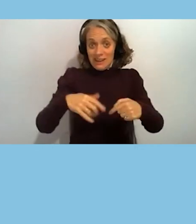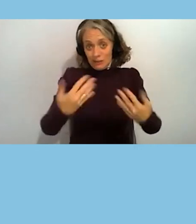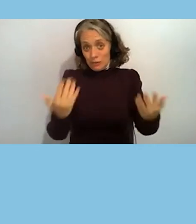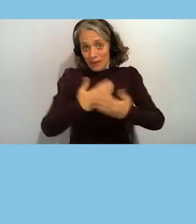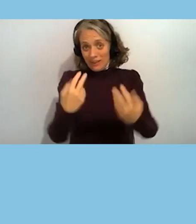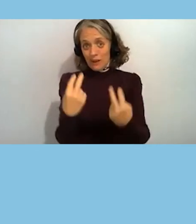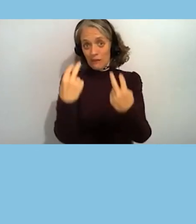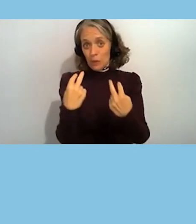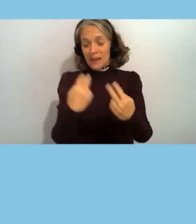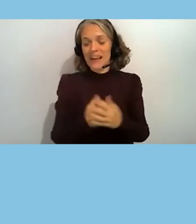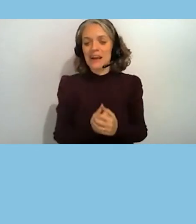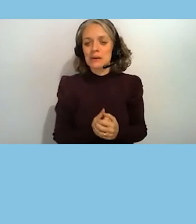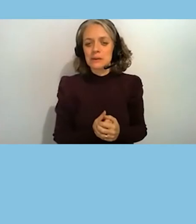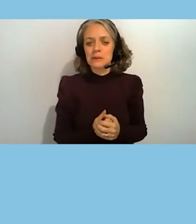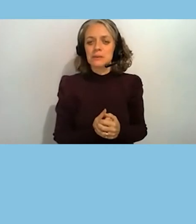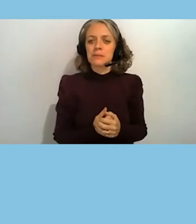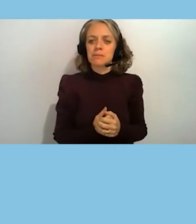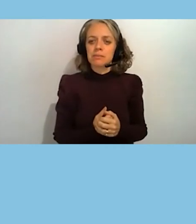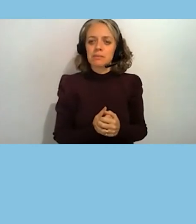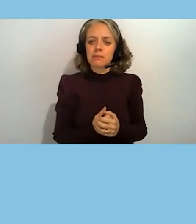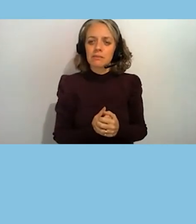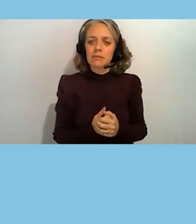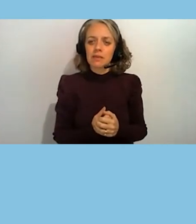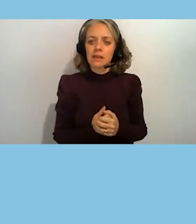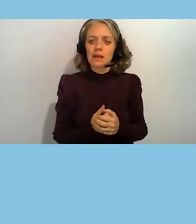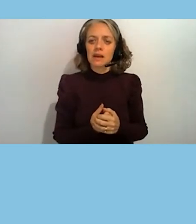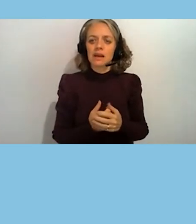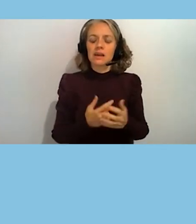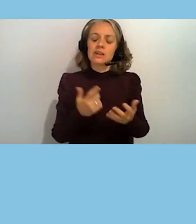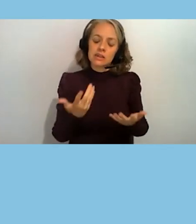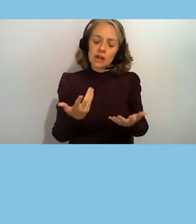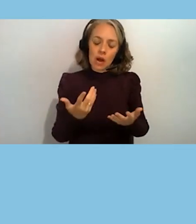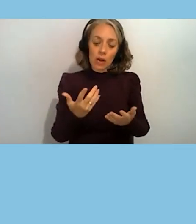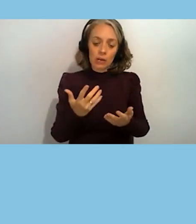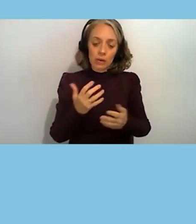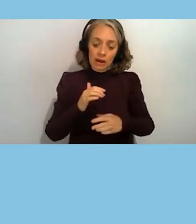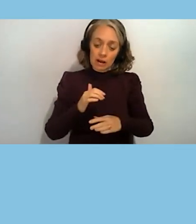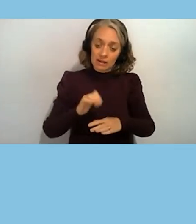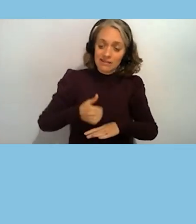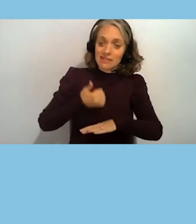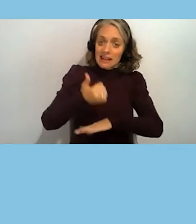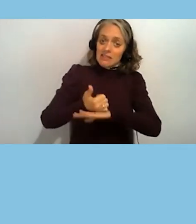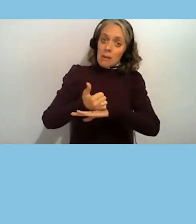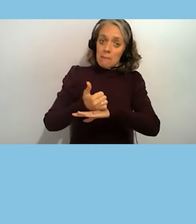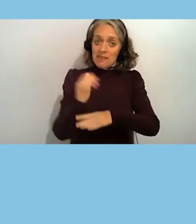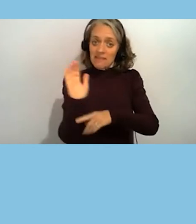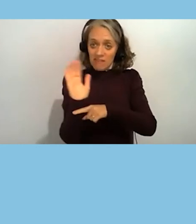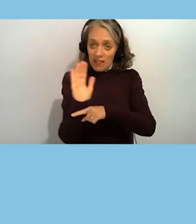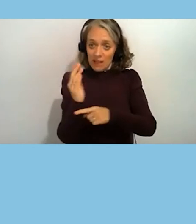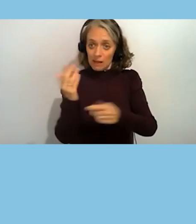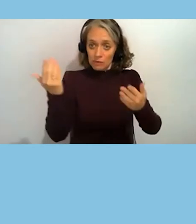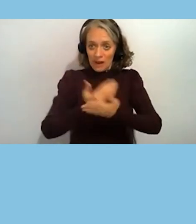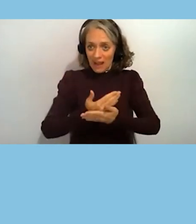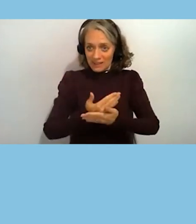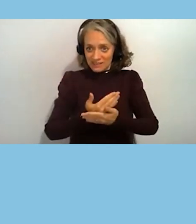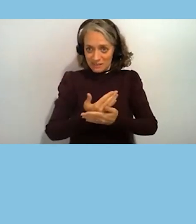And I kind of, you know, by setting up this film tonight for you all, and I've never